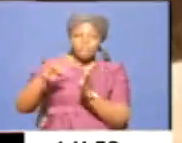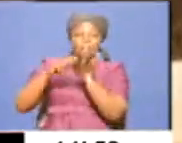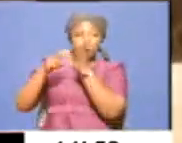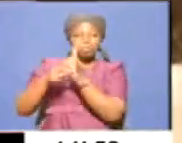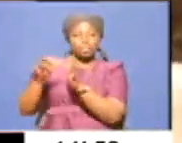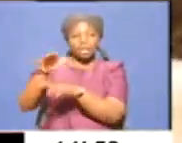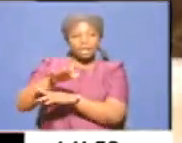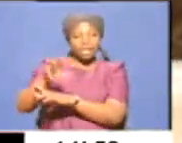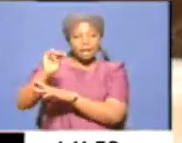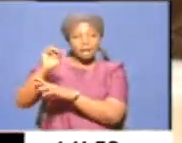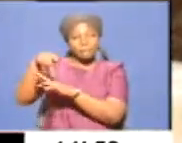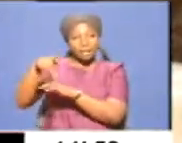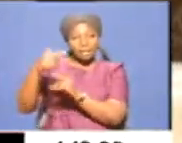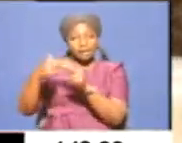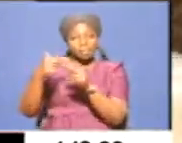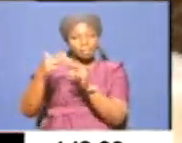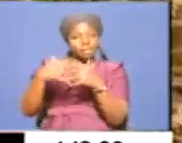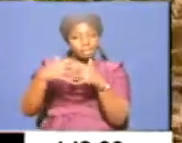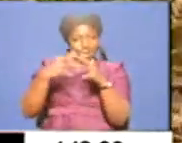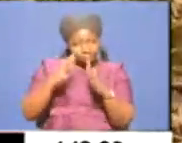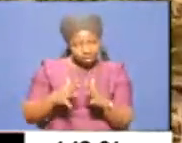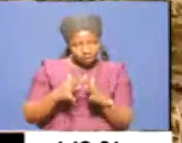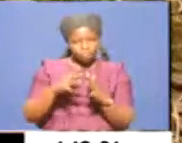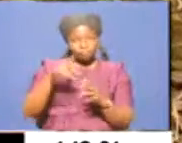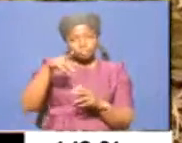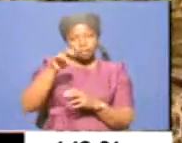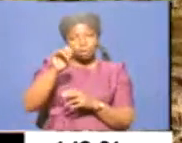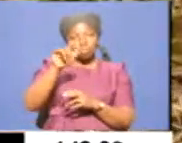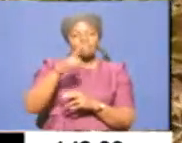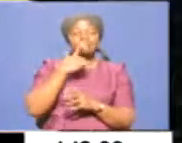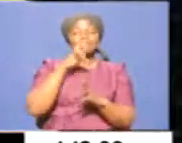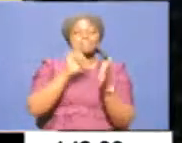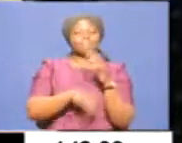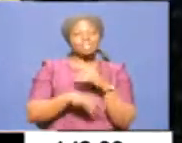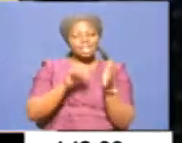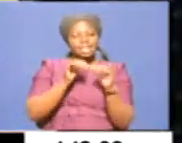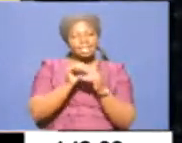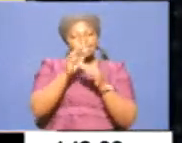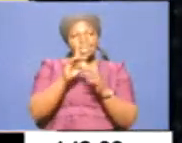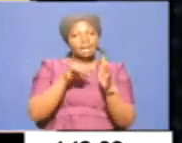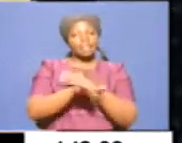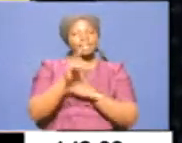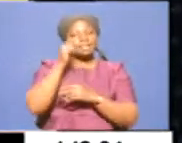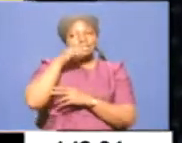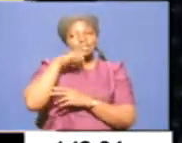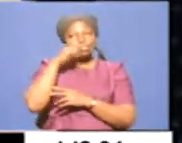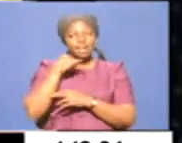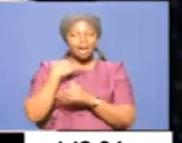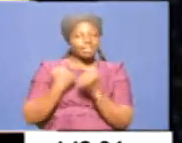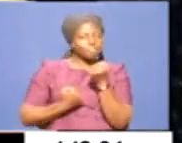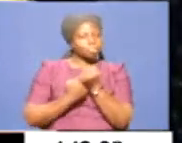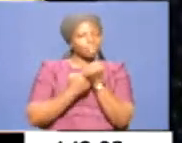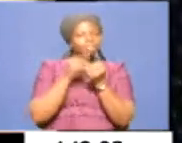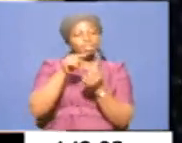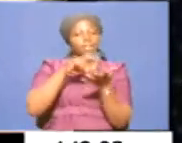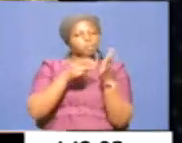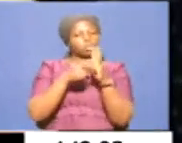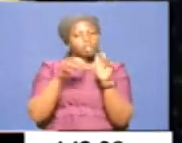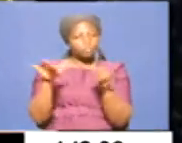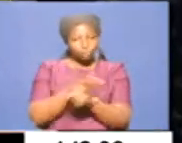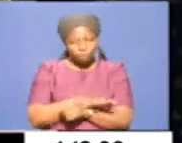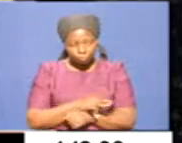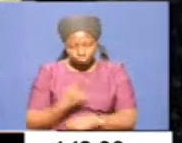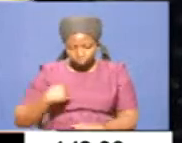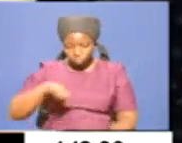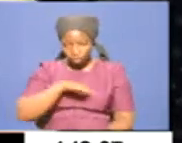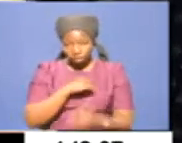Nzegu, said that leaders from Kitui were in full support of the project. That we are behind this project, whichever way we